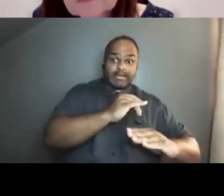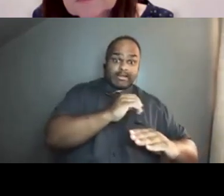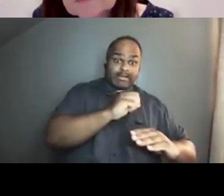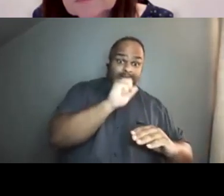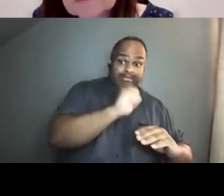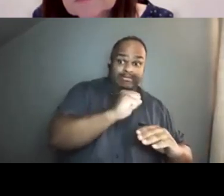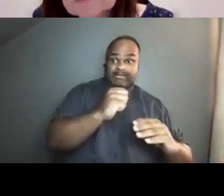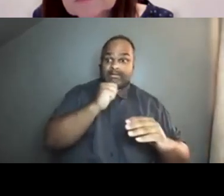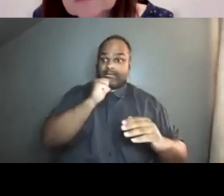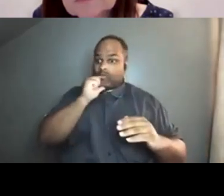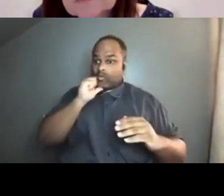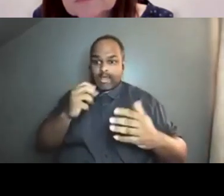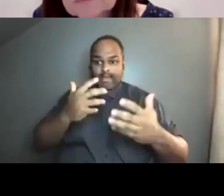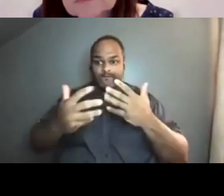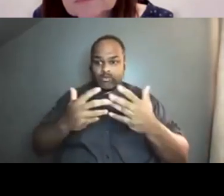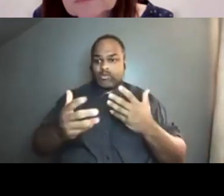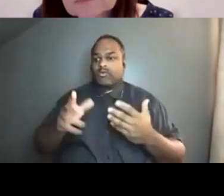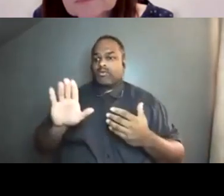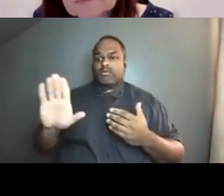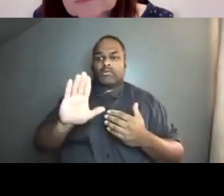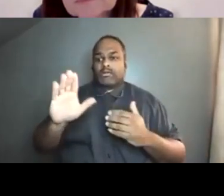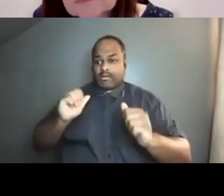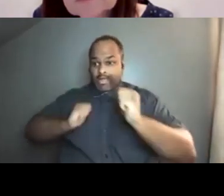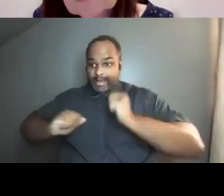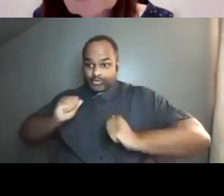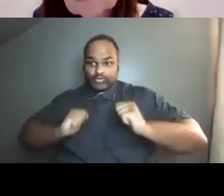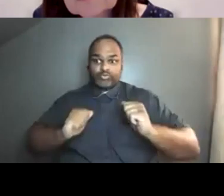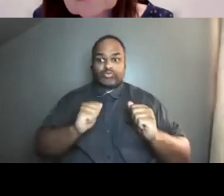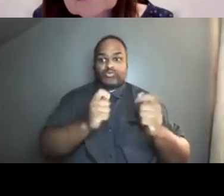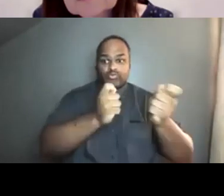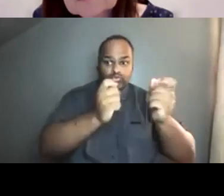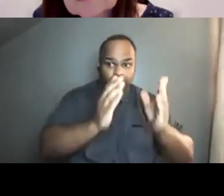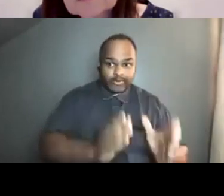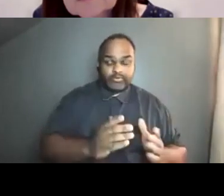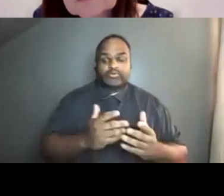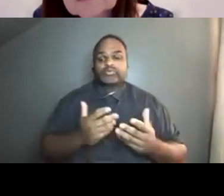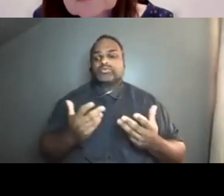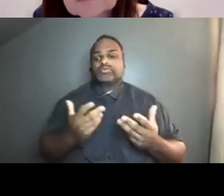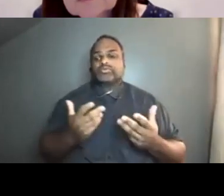theater, about directors and actors again, about